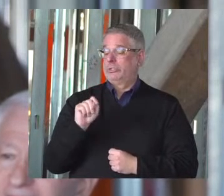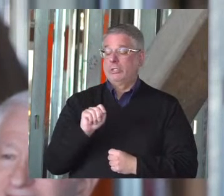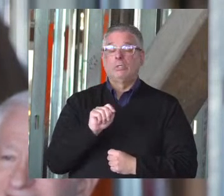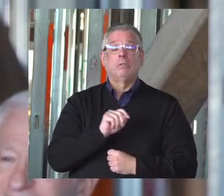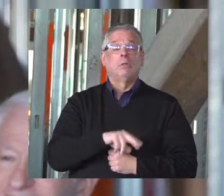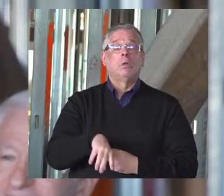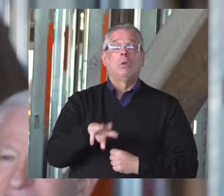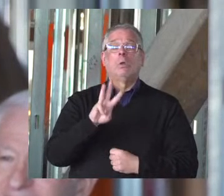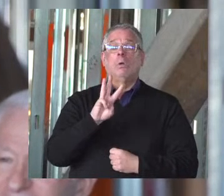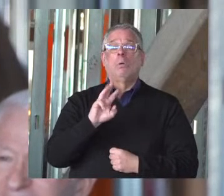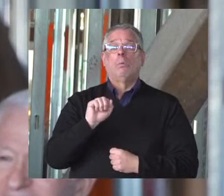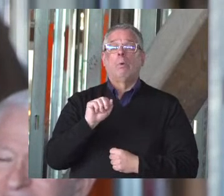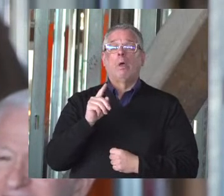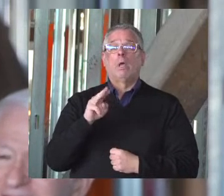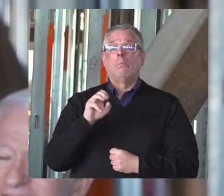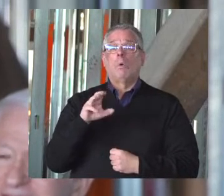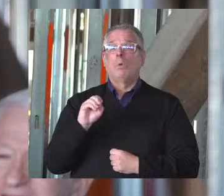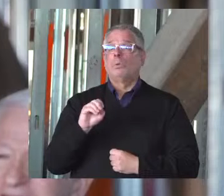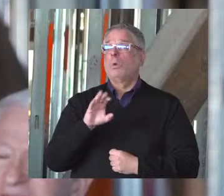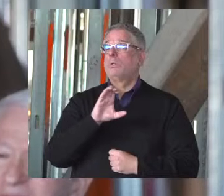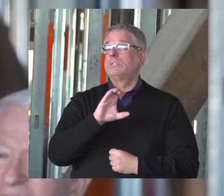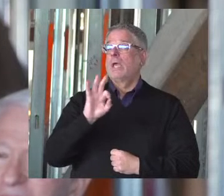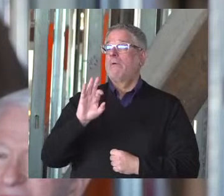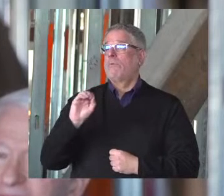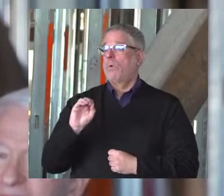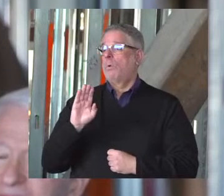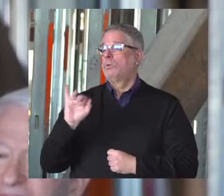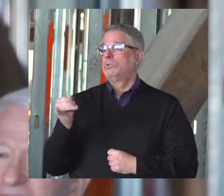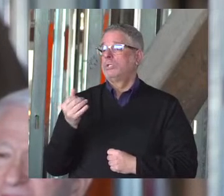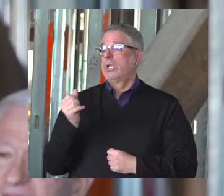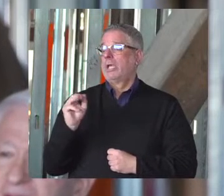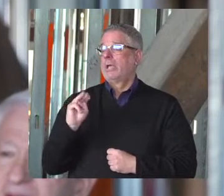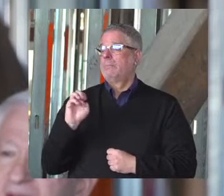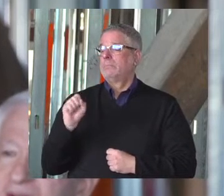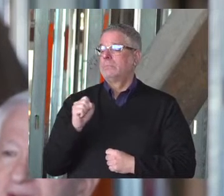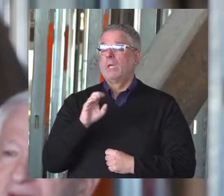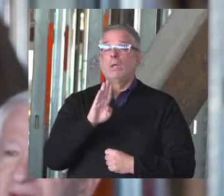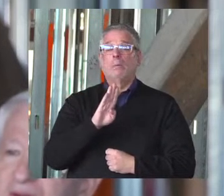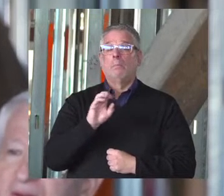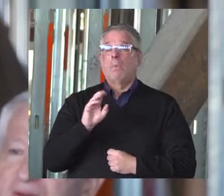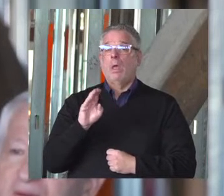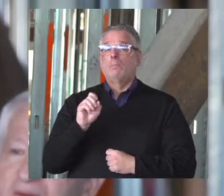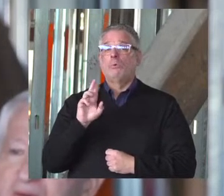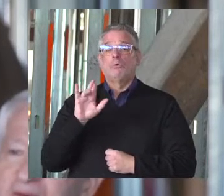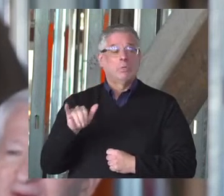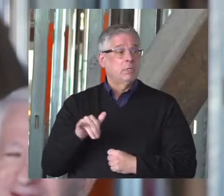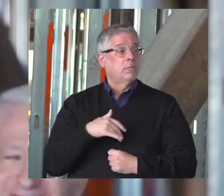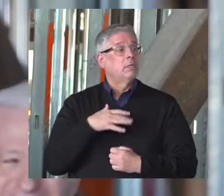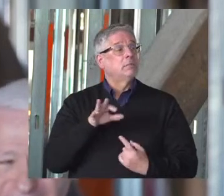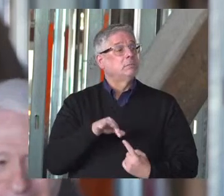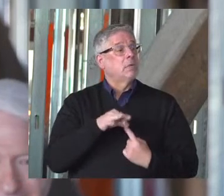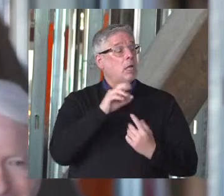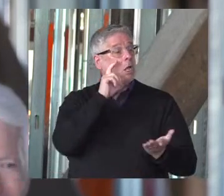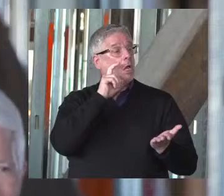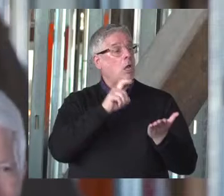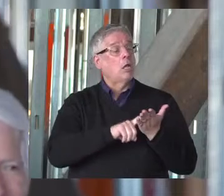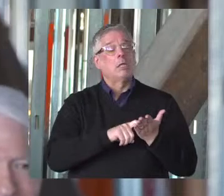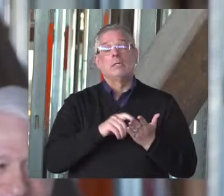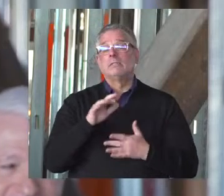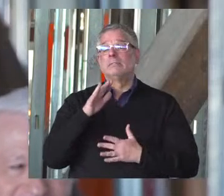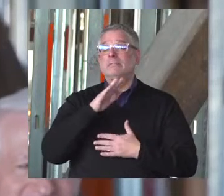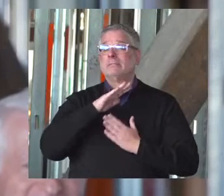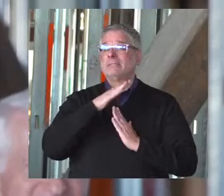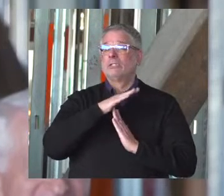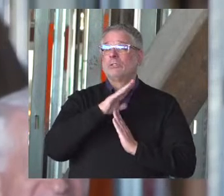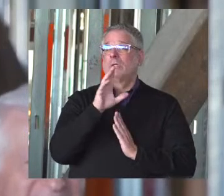VCR Wakamoto, CFO Barrett James, Robert Gray, and Bob Reith. I'd also like to especially acknowledge Senior Dean of the